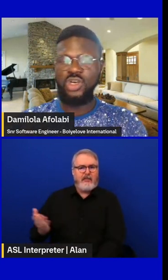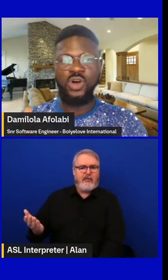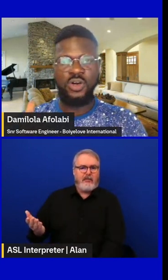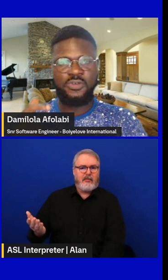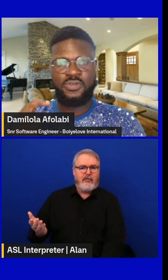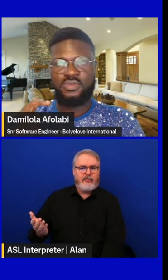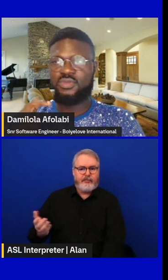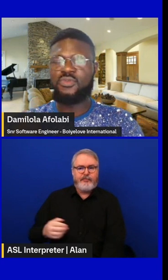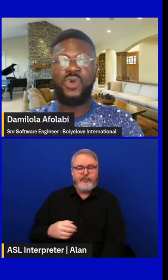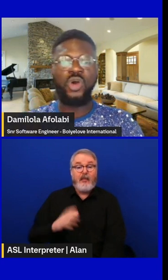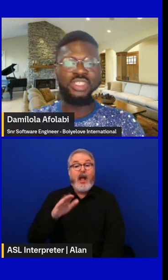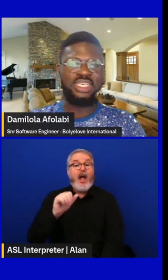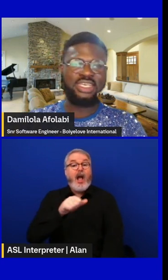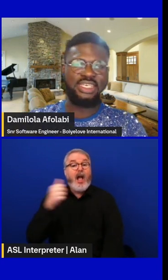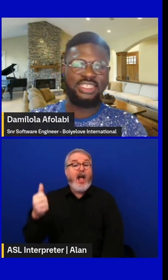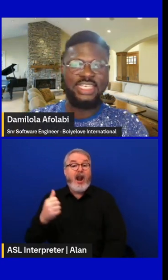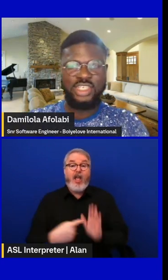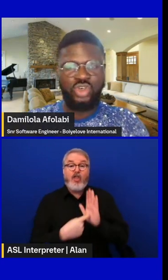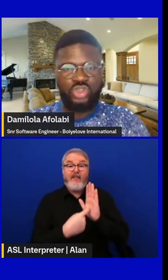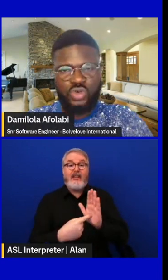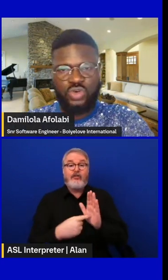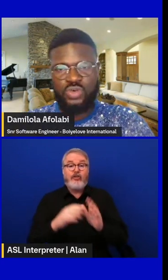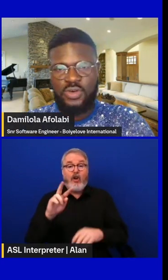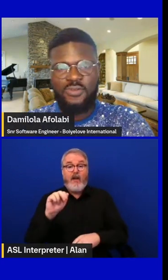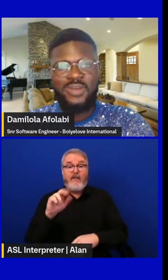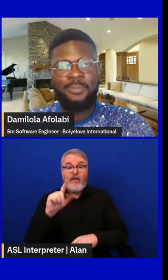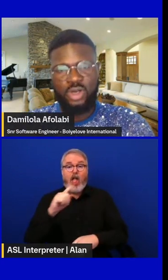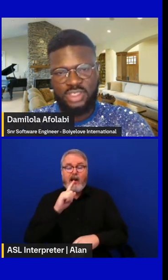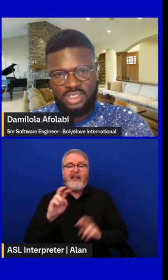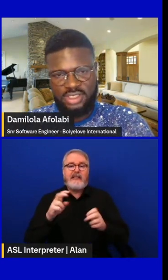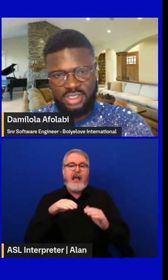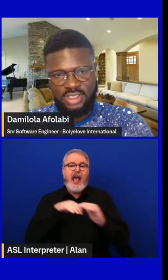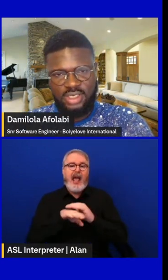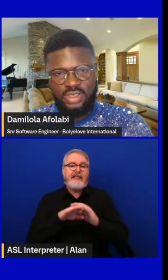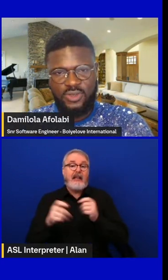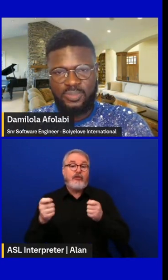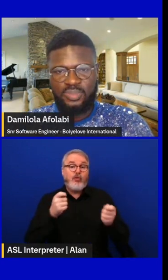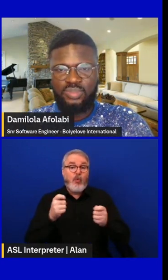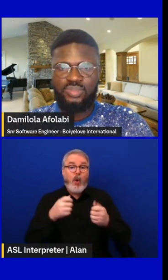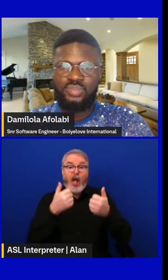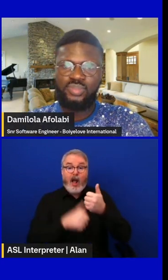Another feature of Vault is access control via policies.